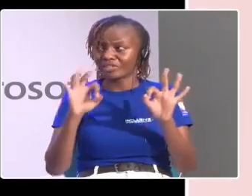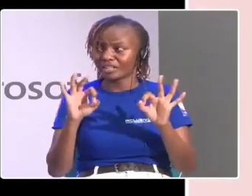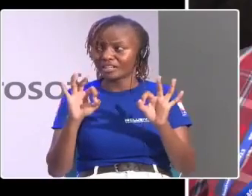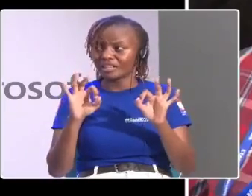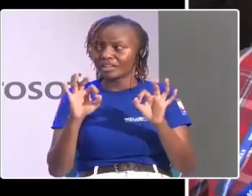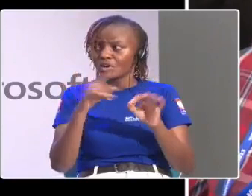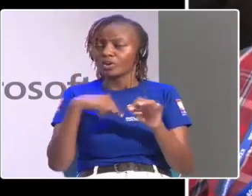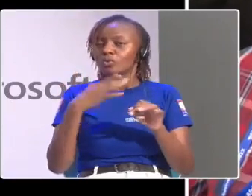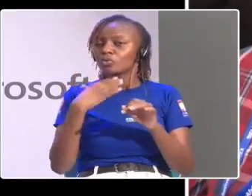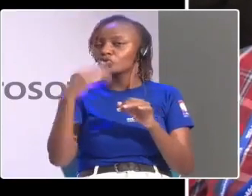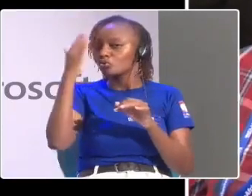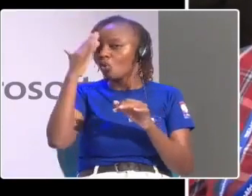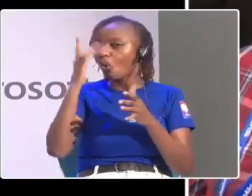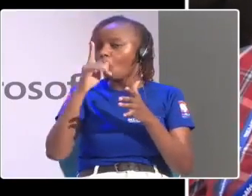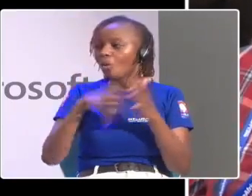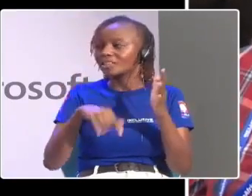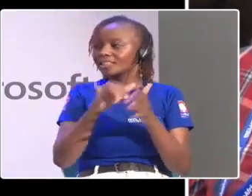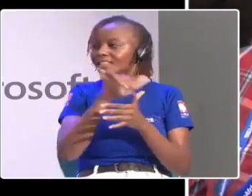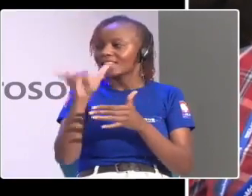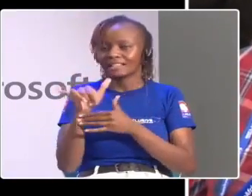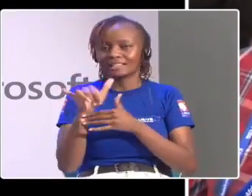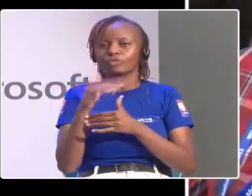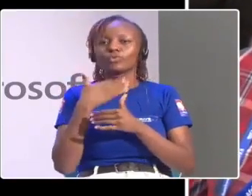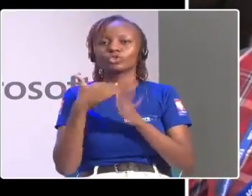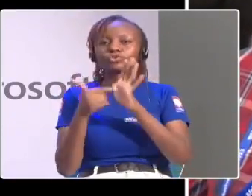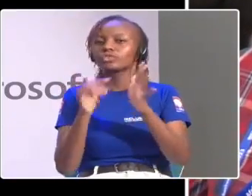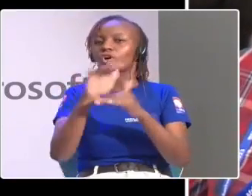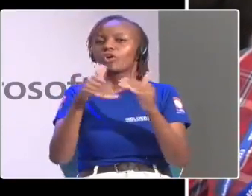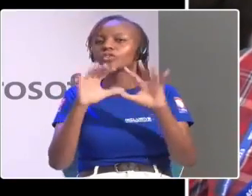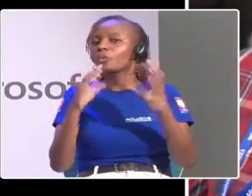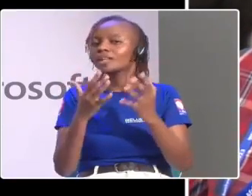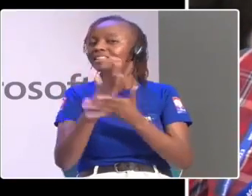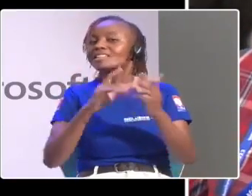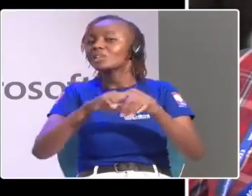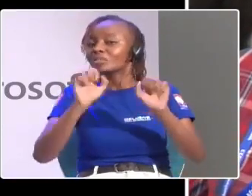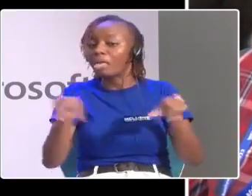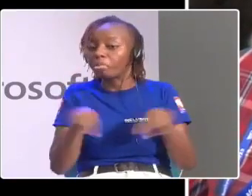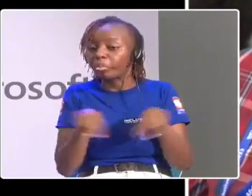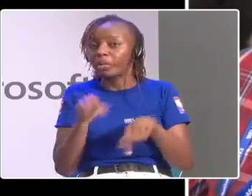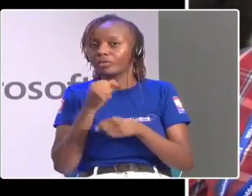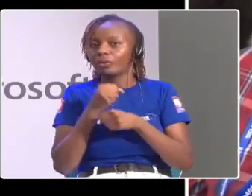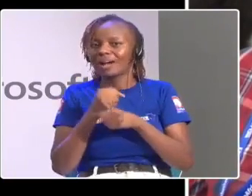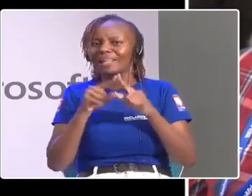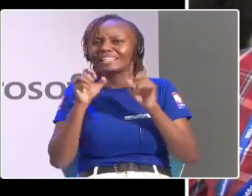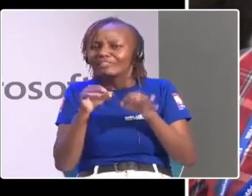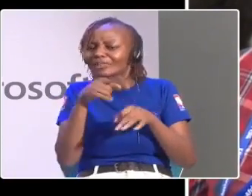edges are and take it to mean the whole world. It's a scary amount of work, but if you don't do it, it won't happen, because these things have to be